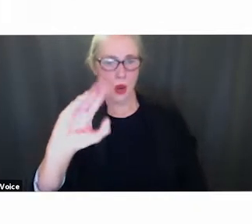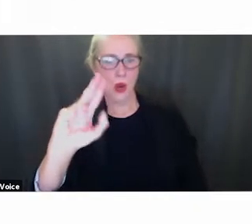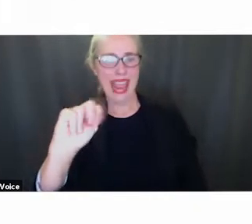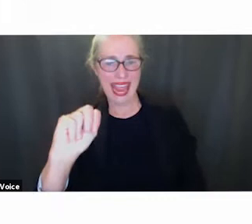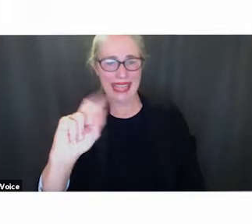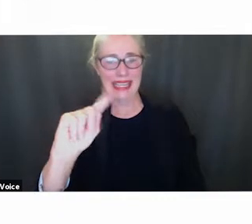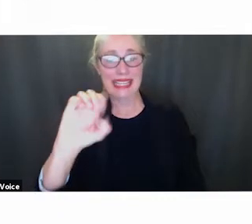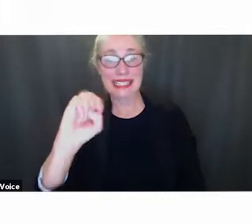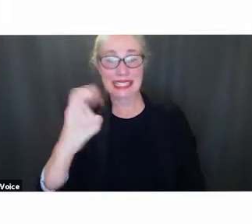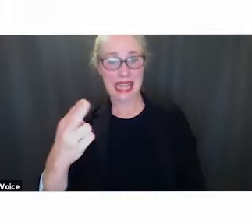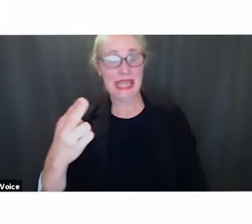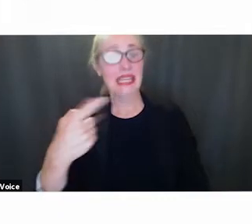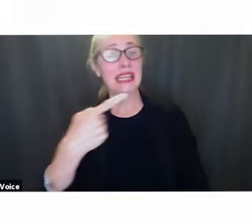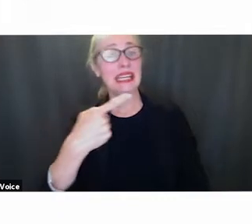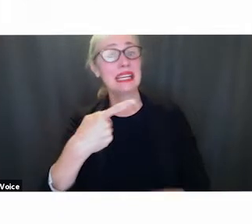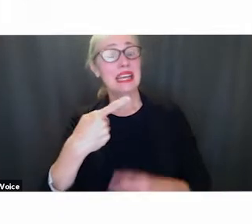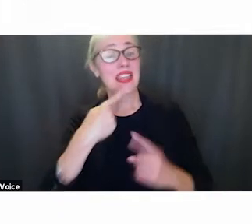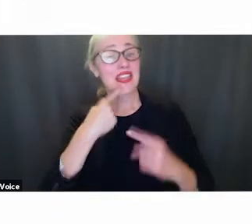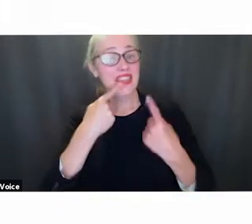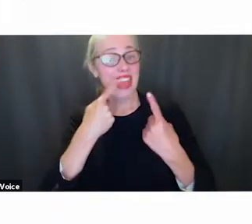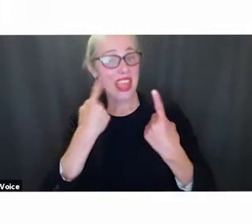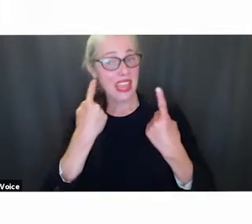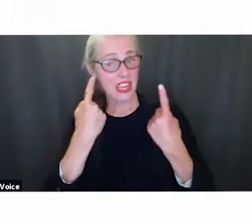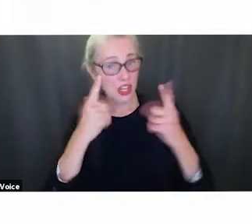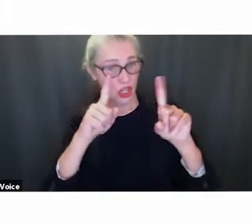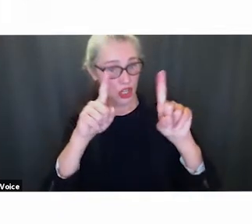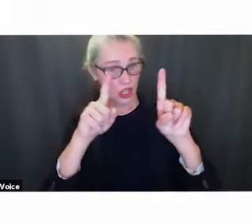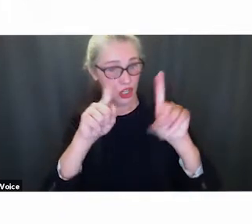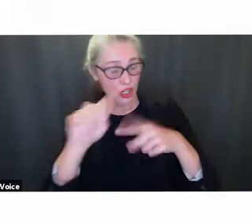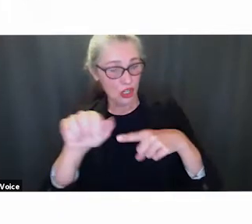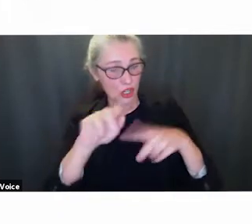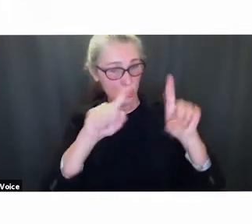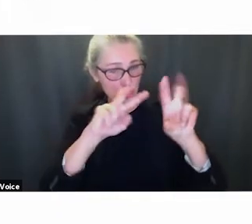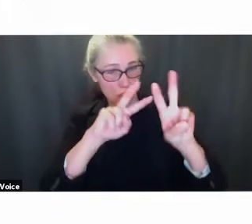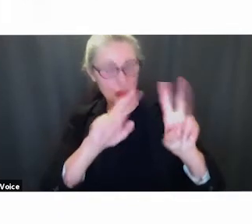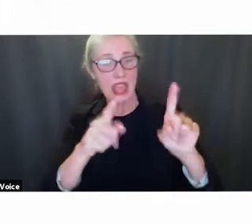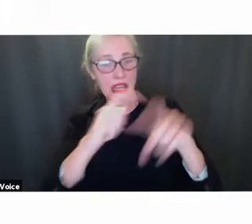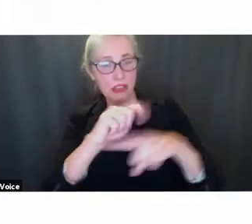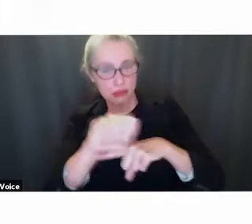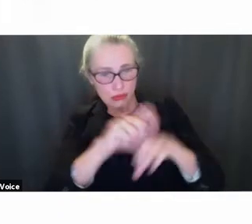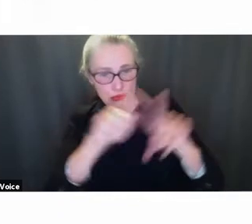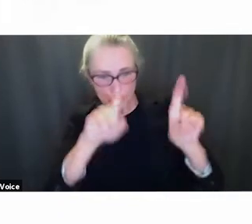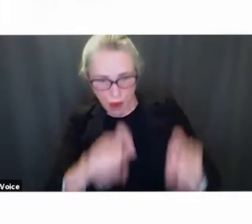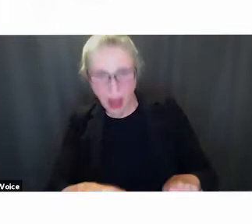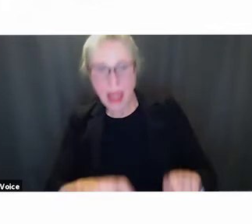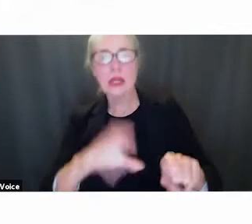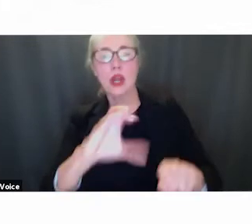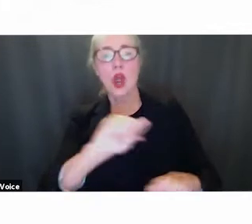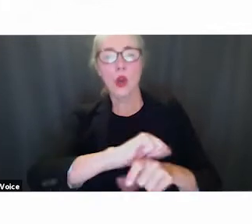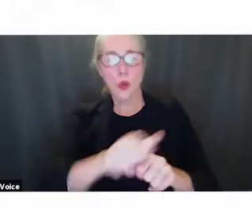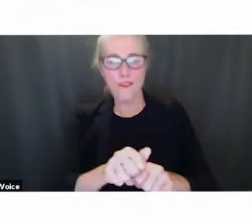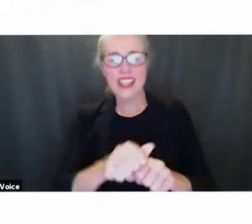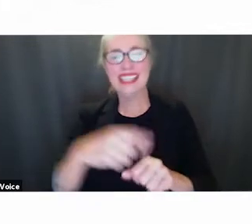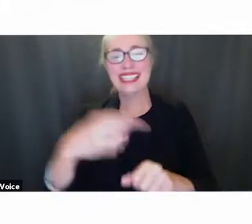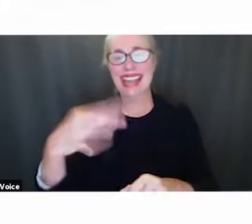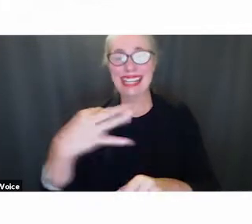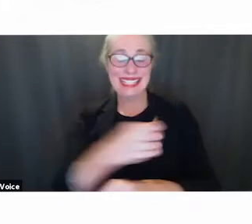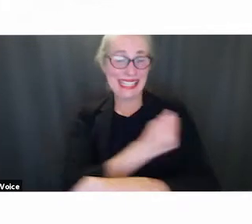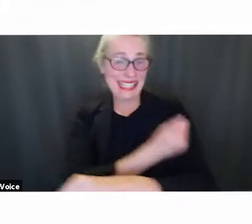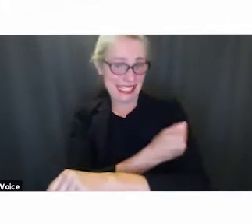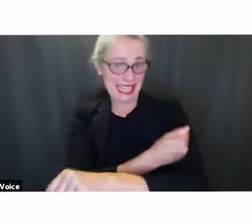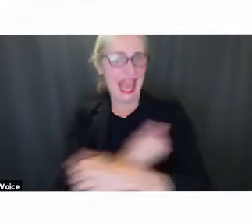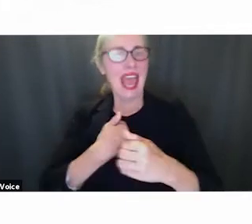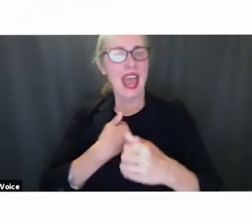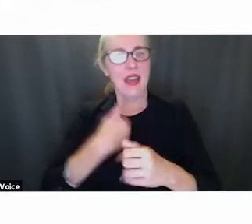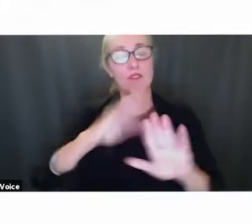were positive top-line results from their trial of the COVID-19 vaccine in children ages 5 to